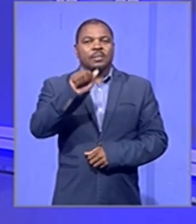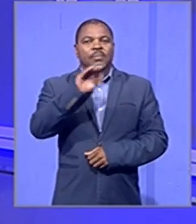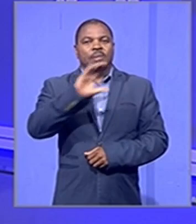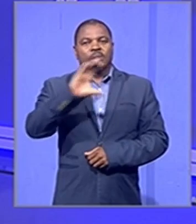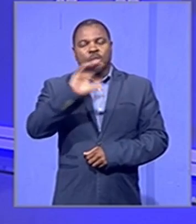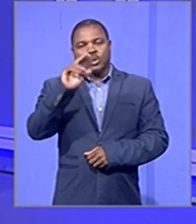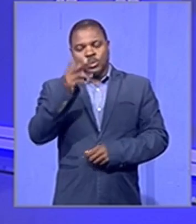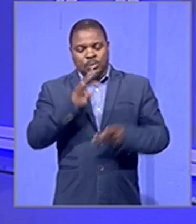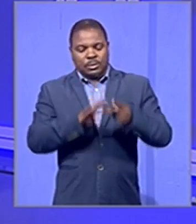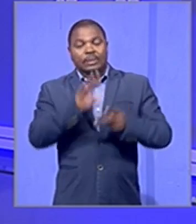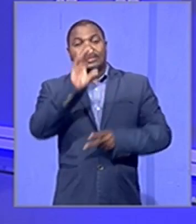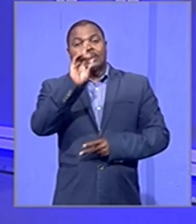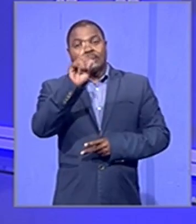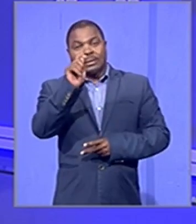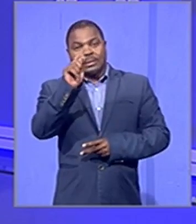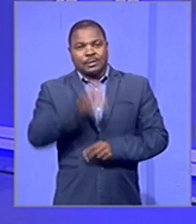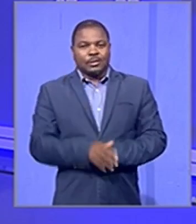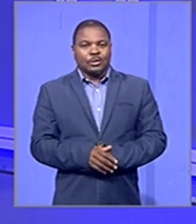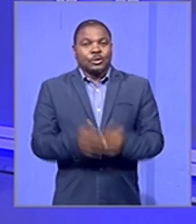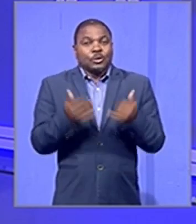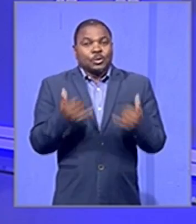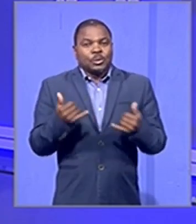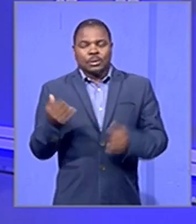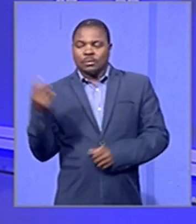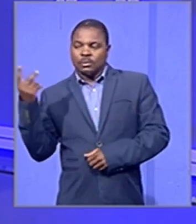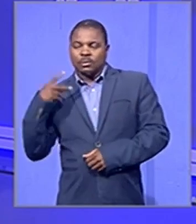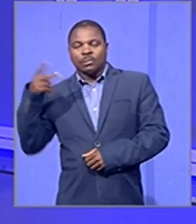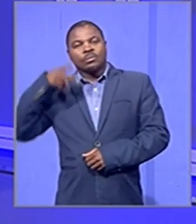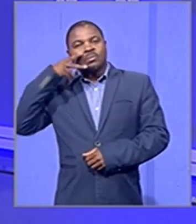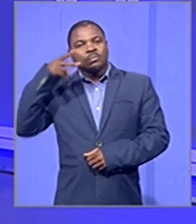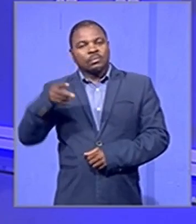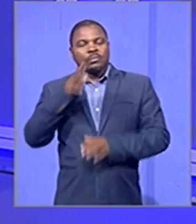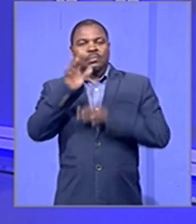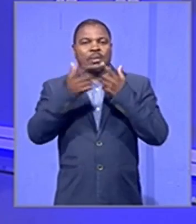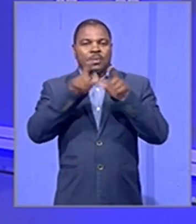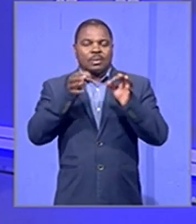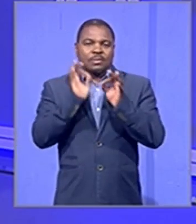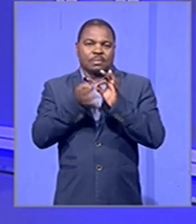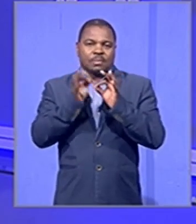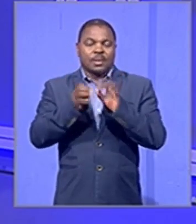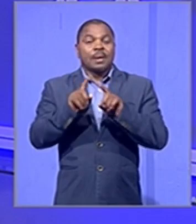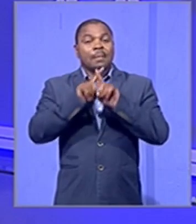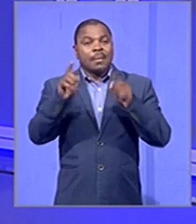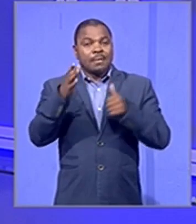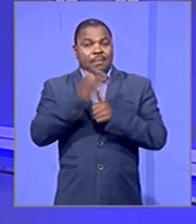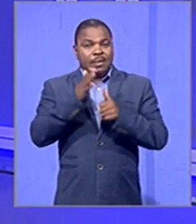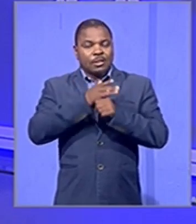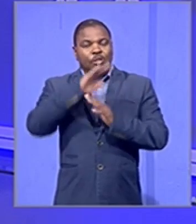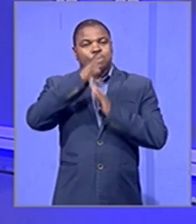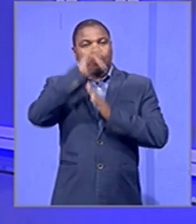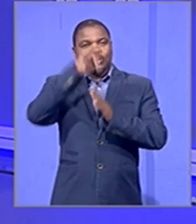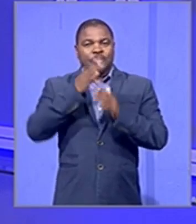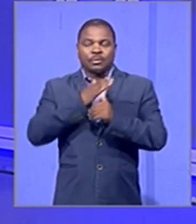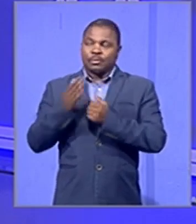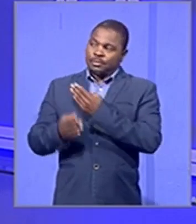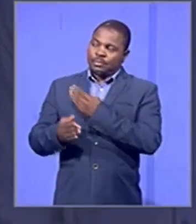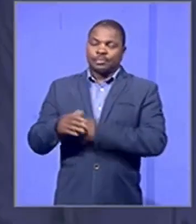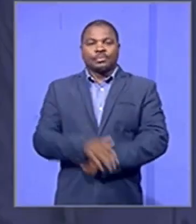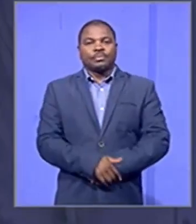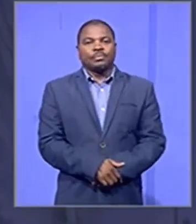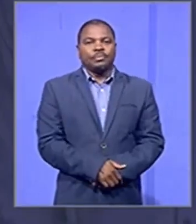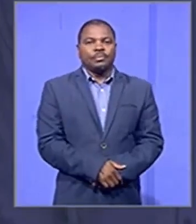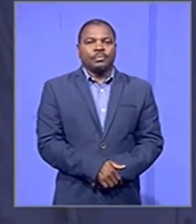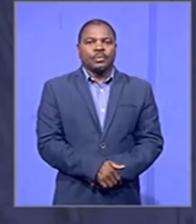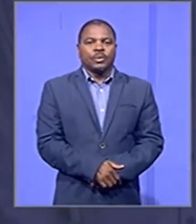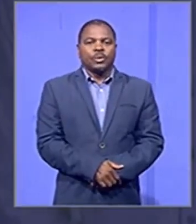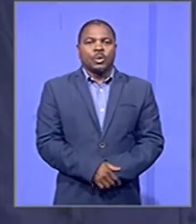ho DTT. Moi ka jeno ke na le Augustine Letlalo puong ya matsoho. Empa pele ha re lekoletse itlhommeng pele.